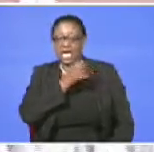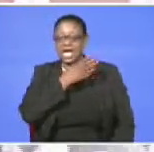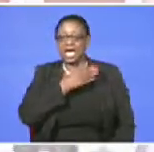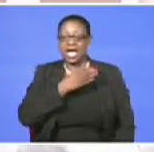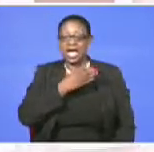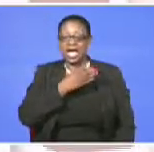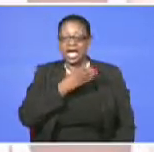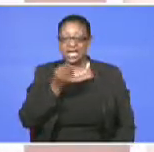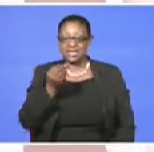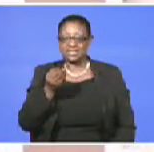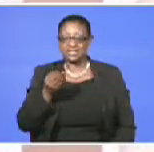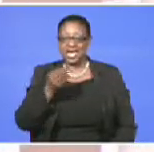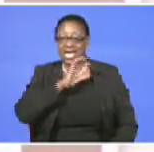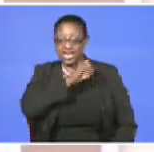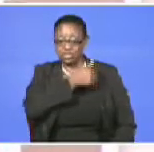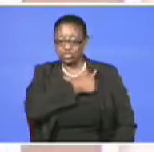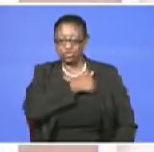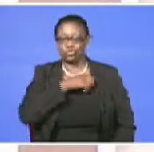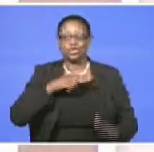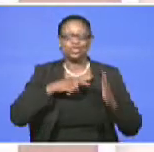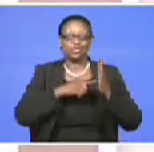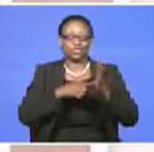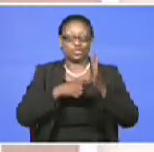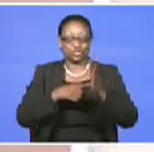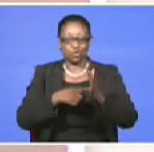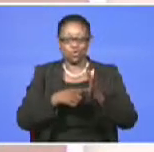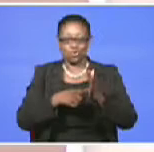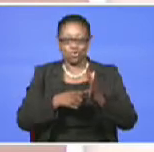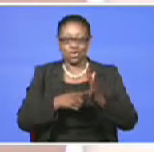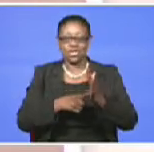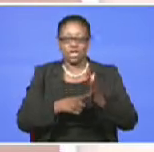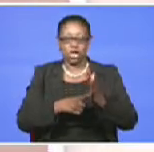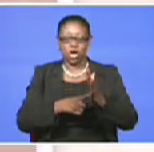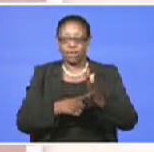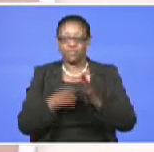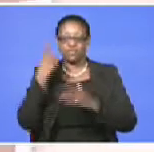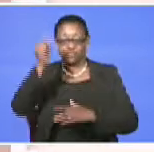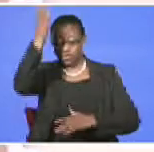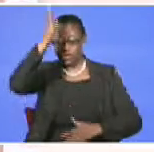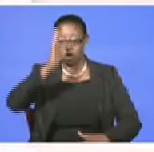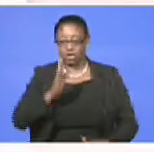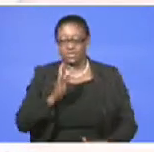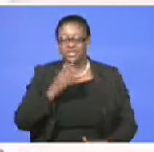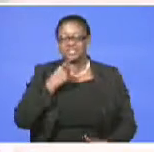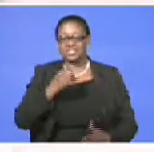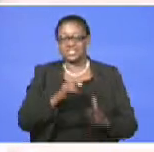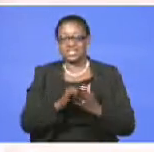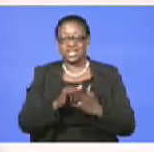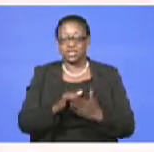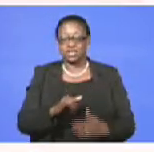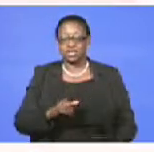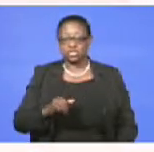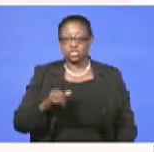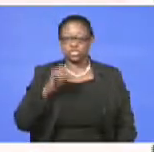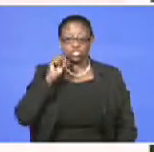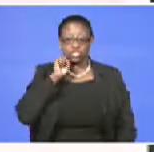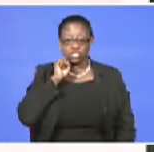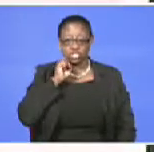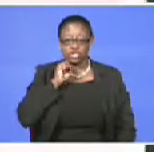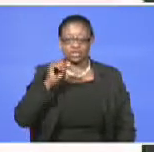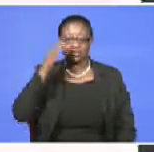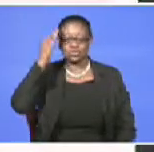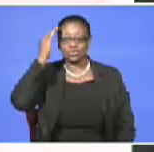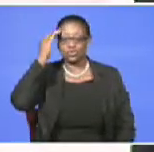been demonstrated among us all. If you can celebrate a foreign personality whose only knowledge you have of is